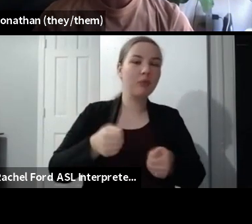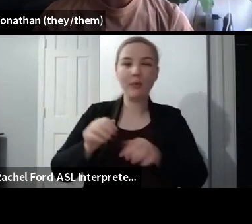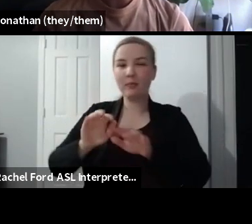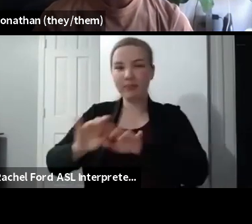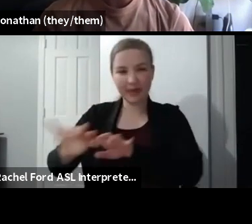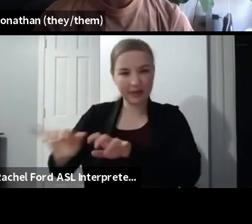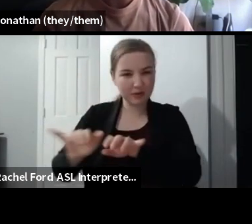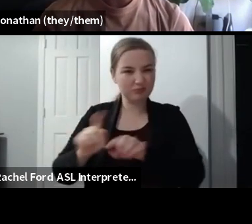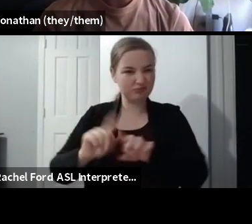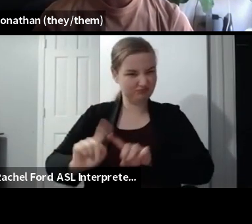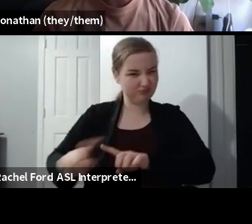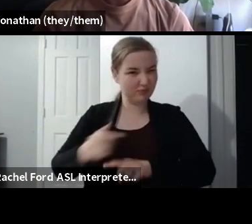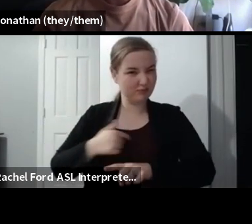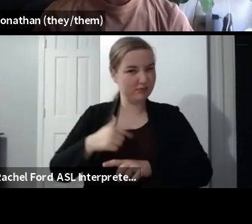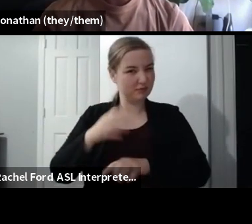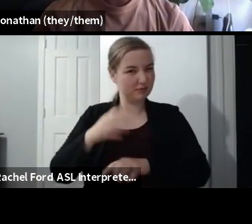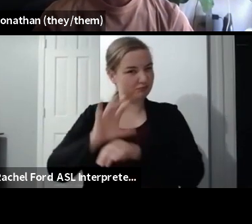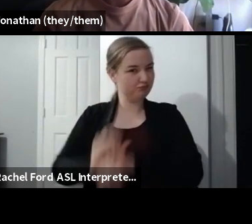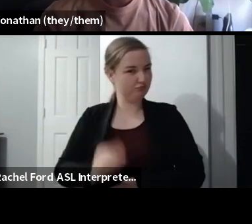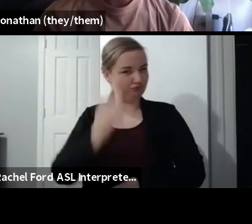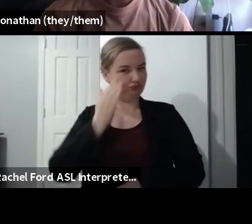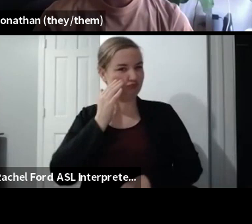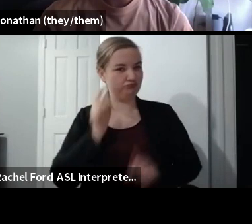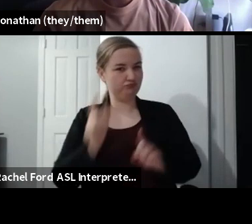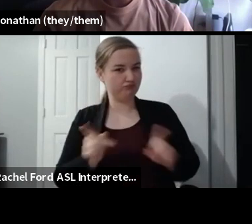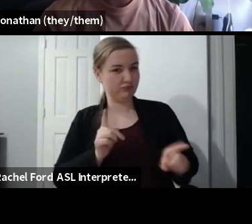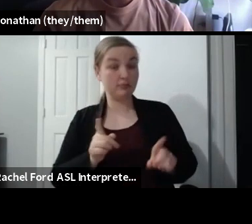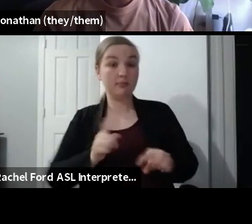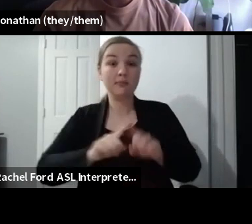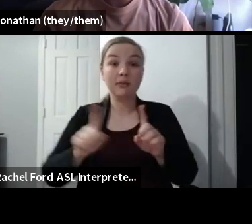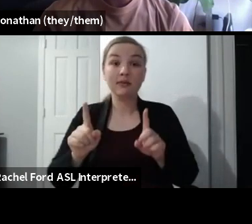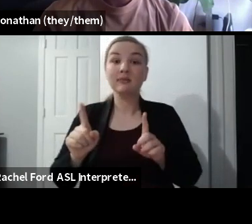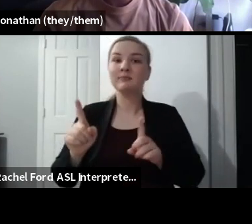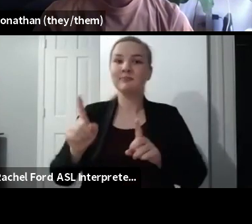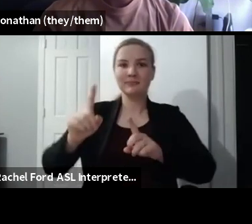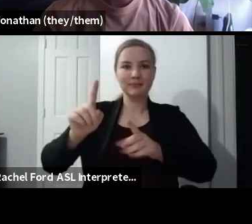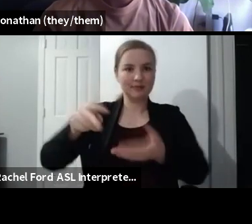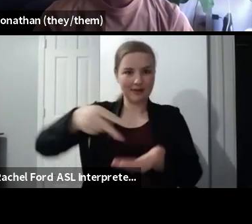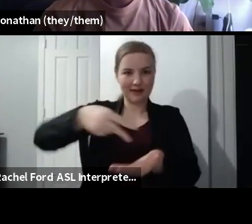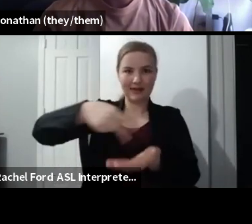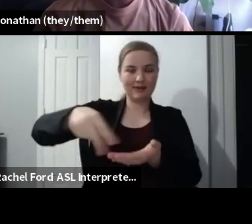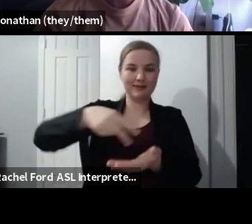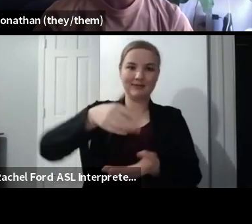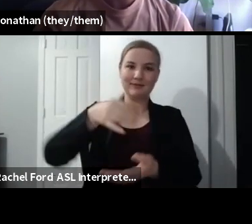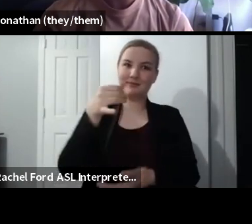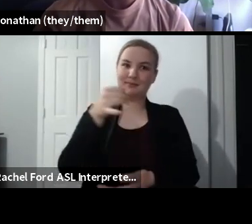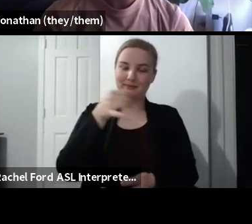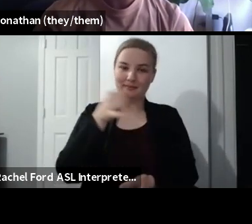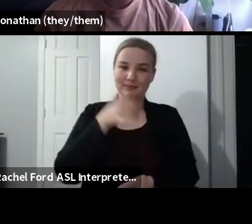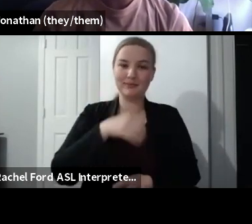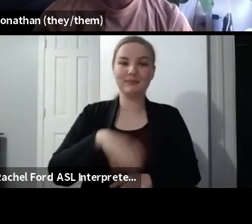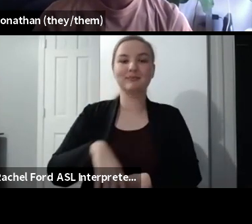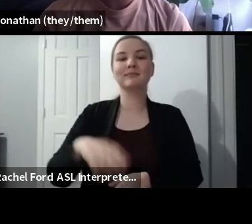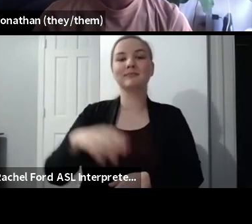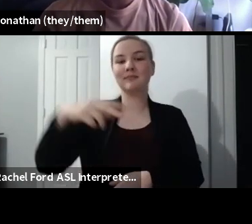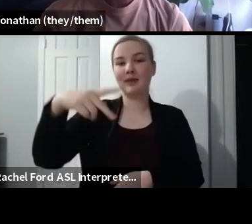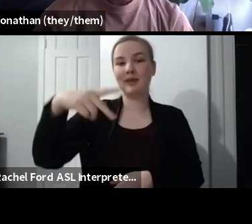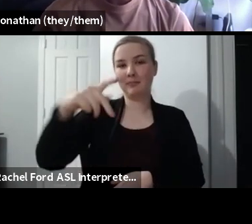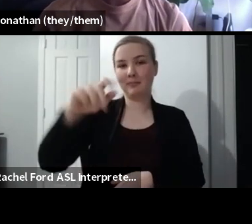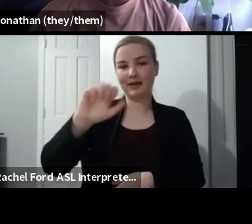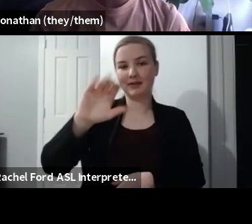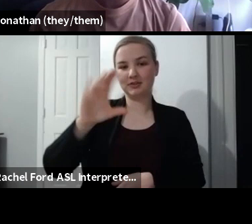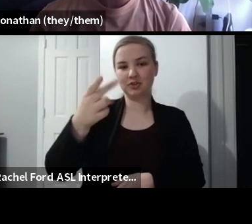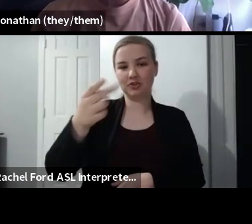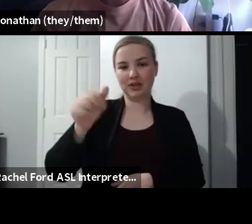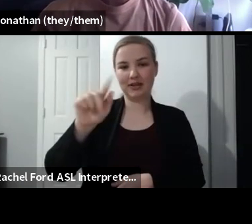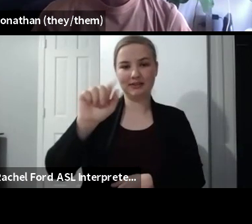I'm deeply written by dance, like just in my household. I come from a family of bachateros, so people who make bachata music, and